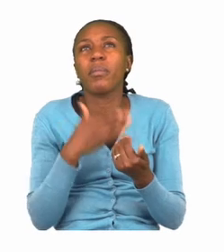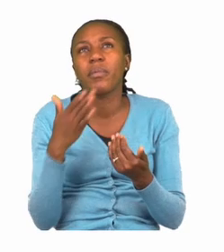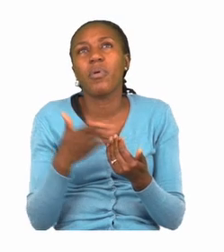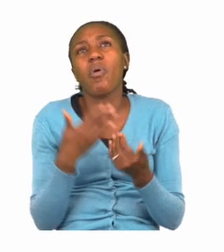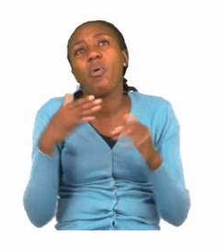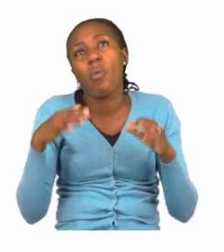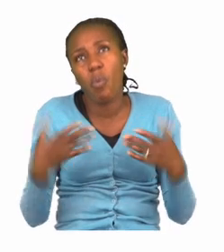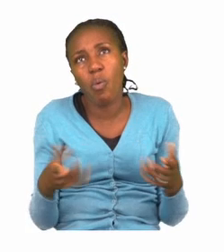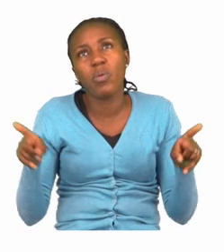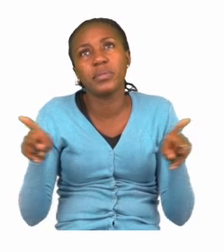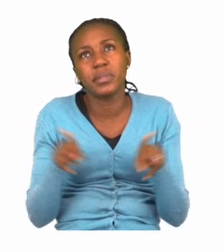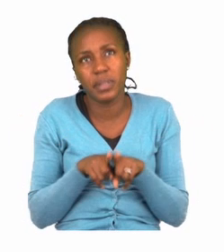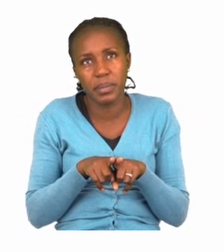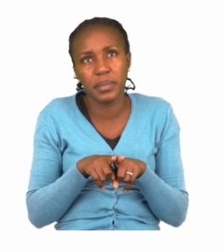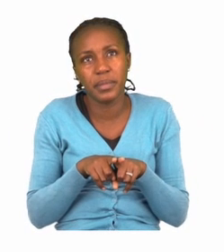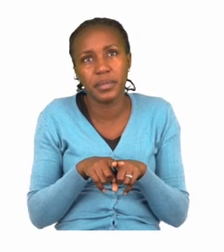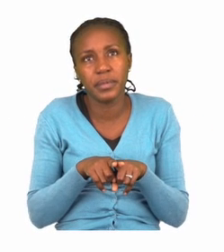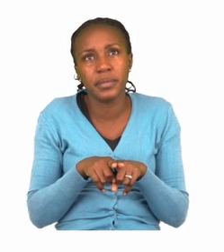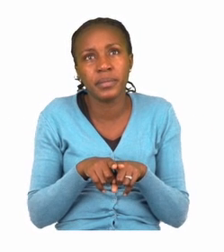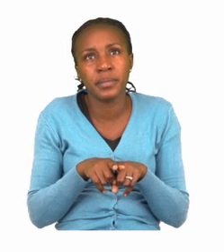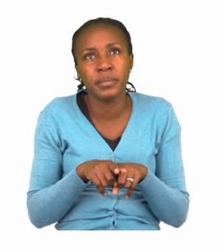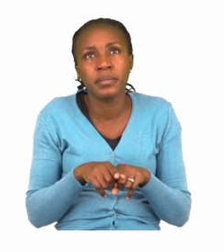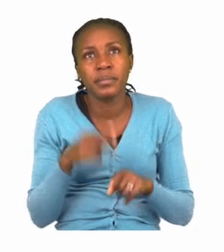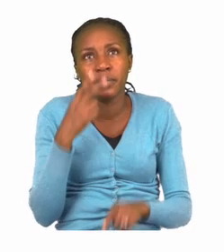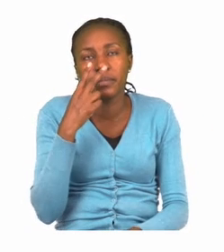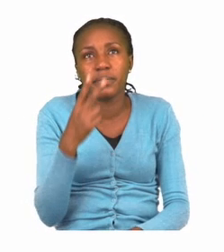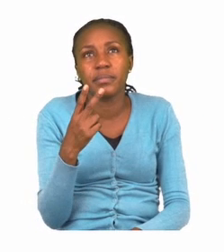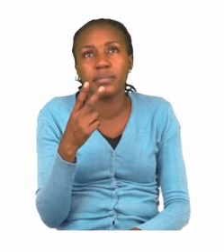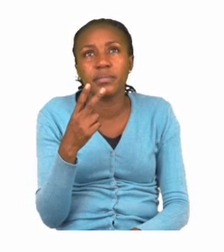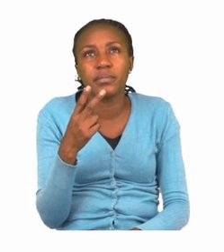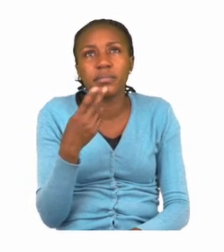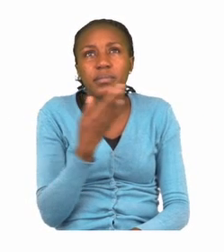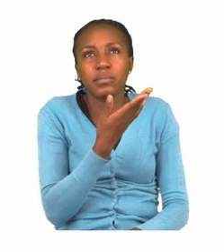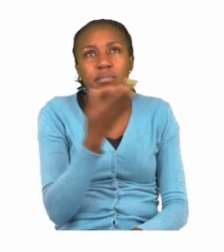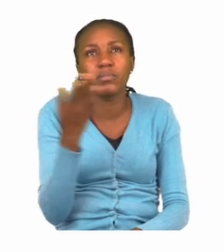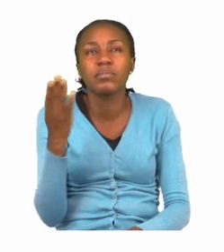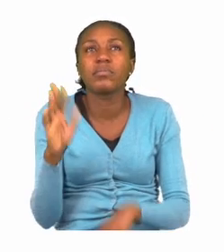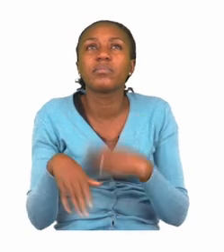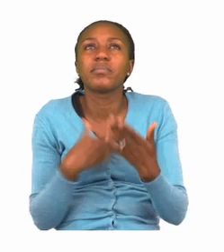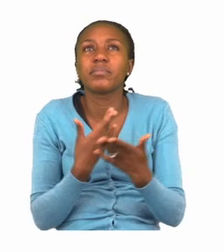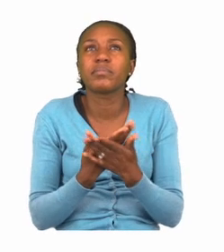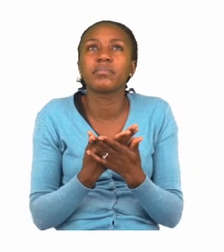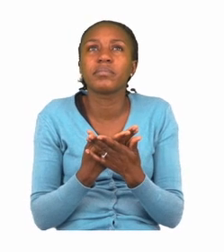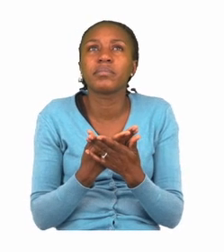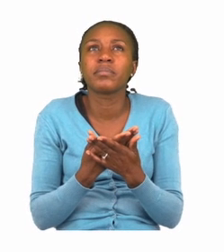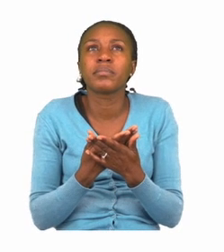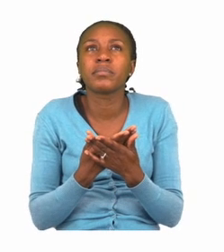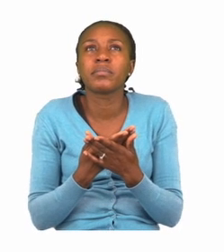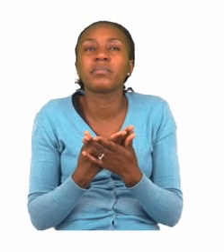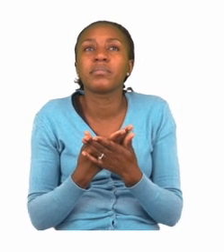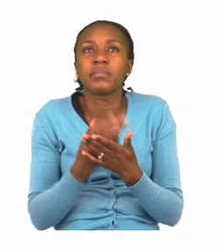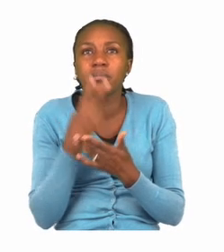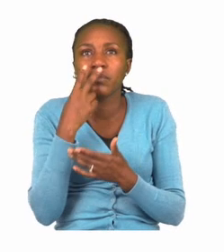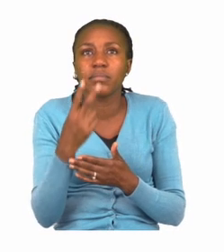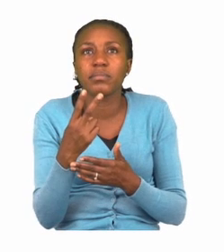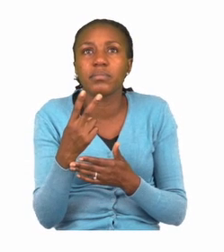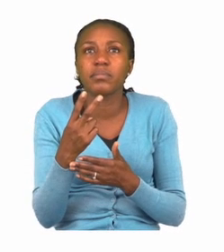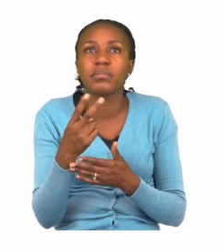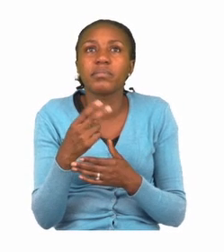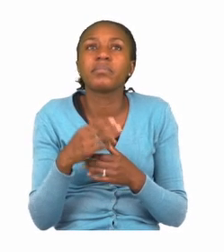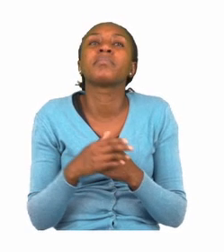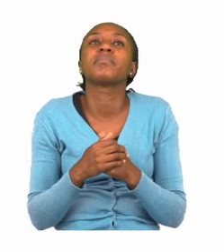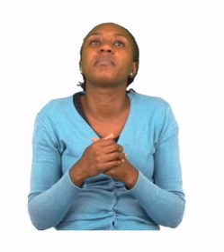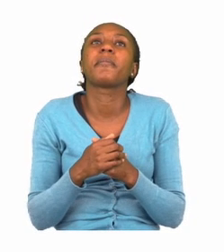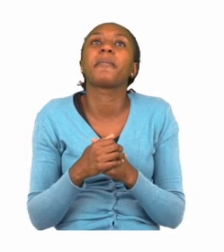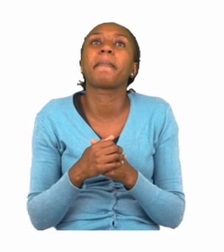same as. Now there you will see all the pictures with objects on your balance